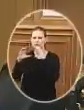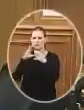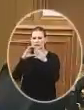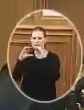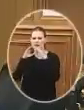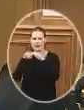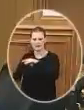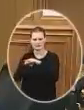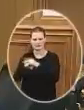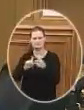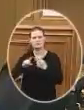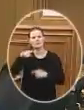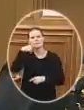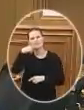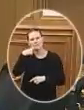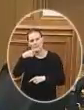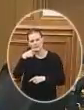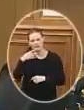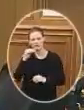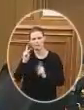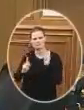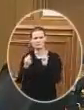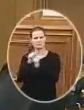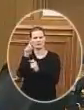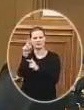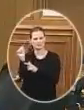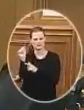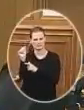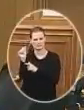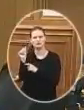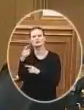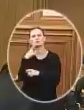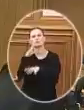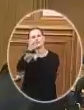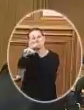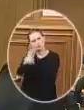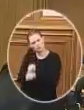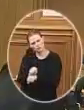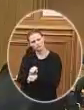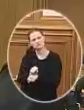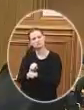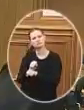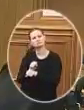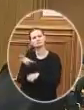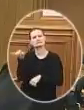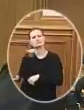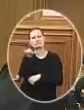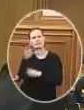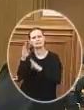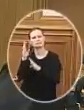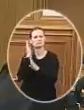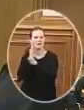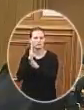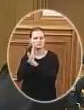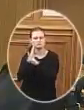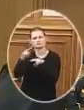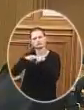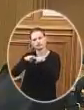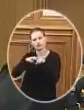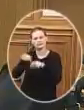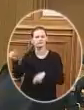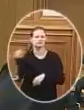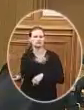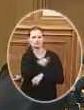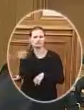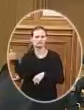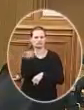commuters, especially people with disabilities who are used to taking a particular transit route or a particular route, who